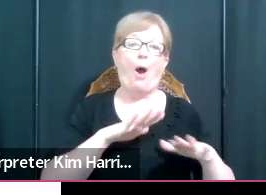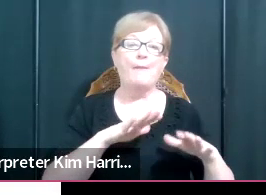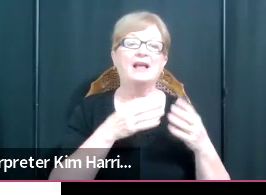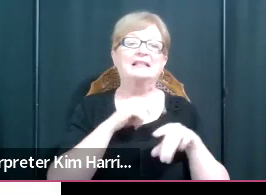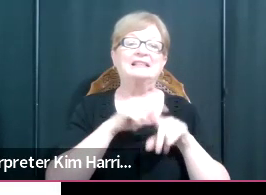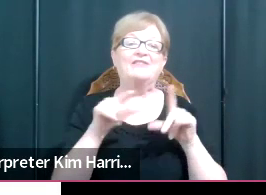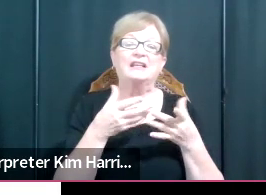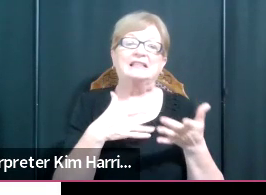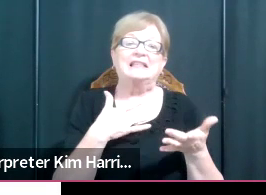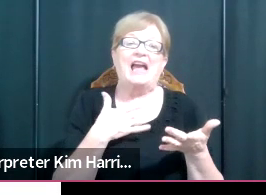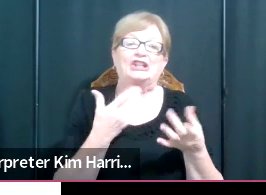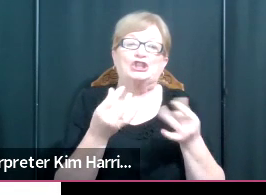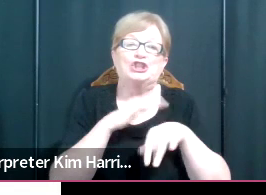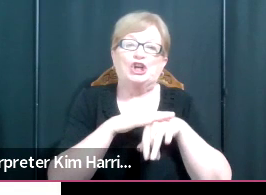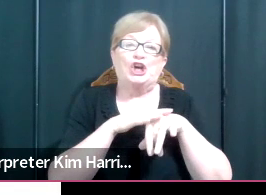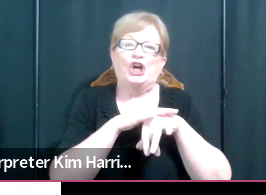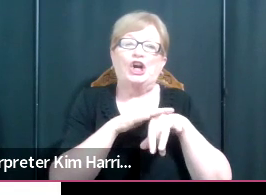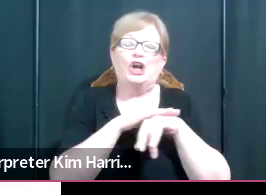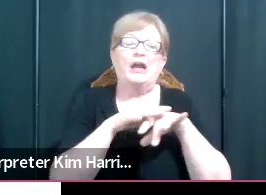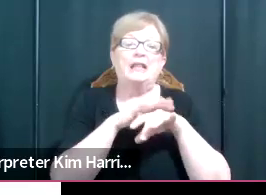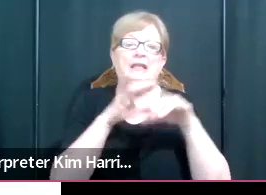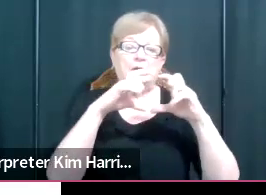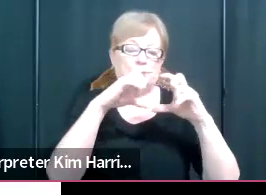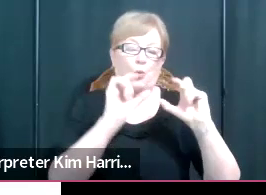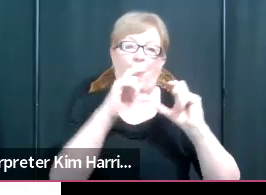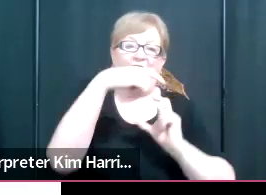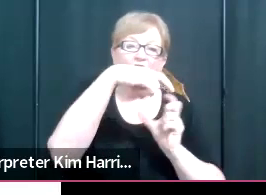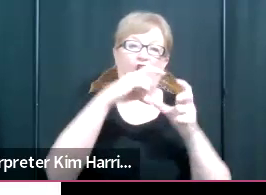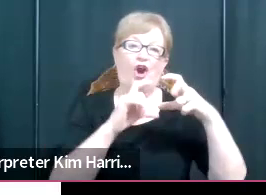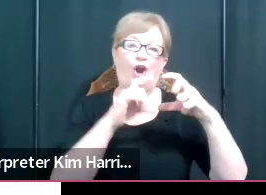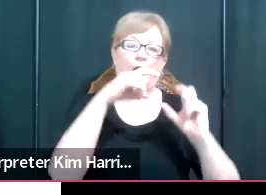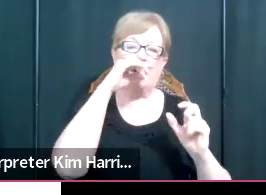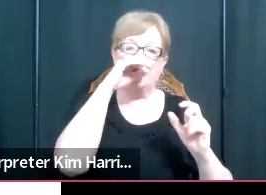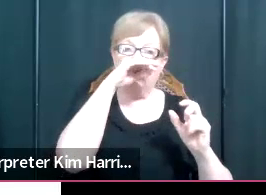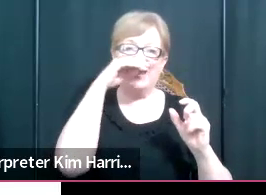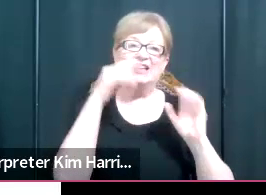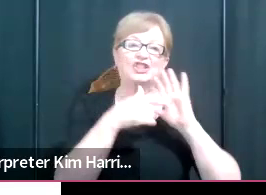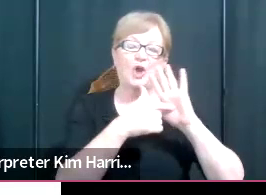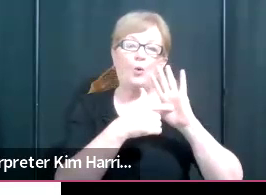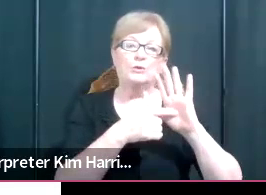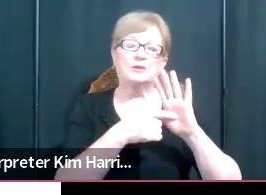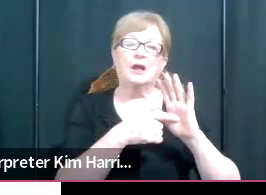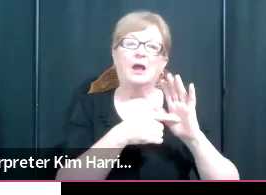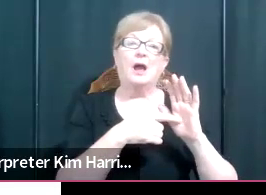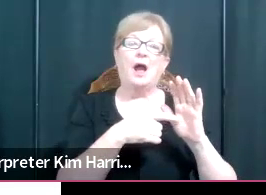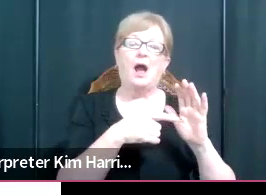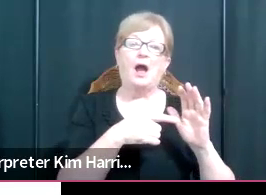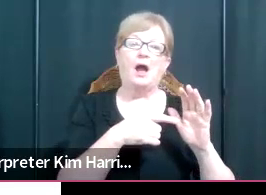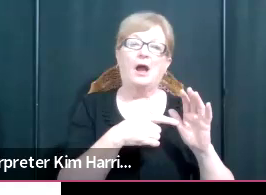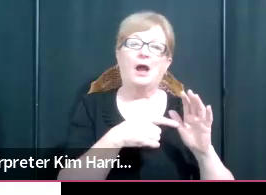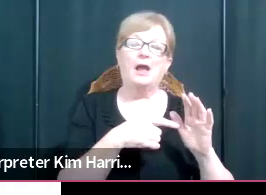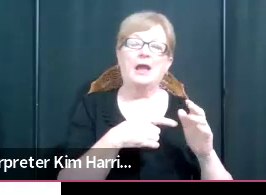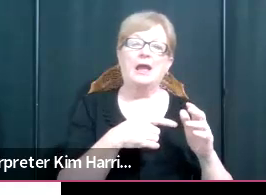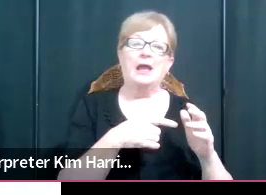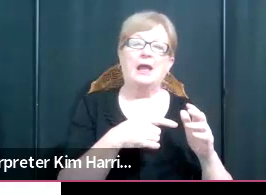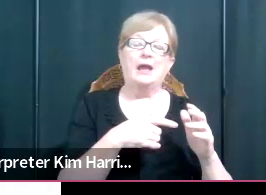textures. This calm strip square sort of illustrates box breathing. So it says